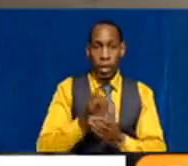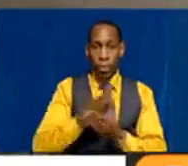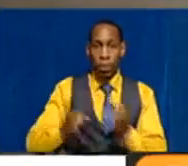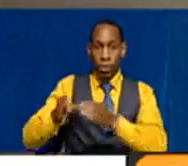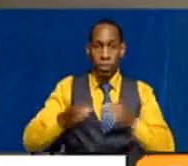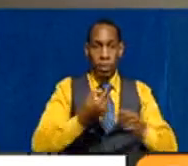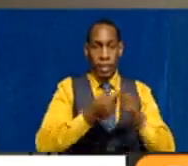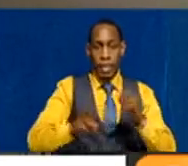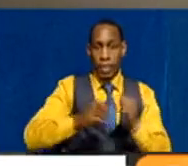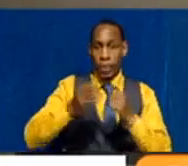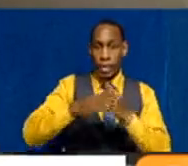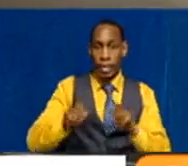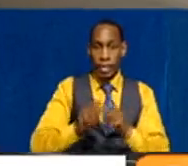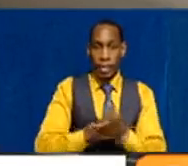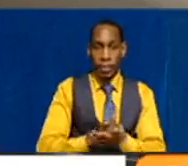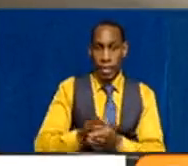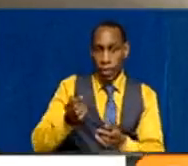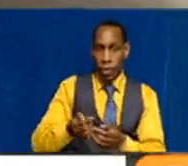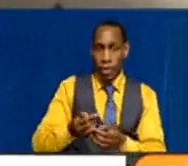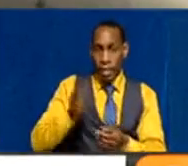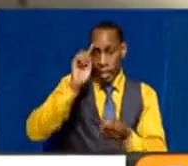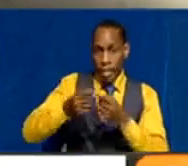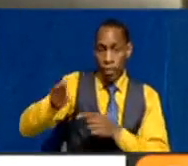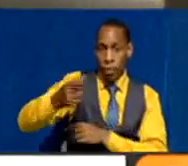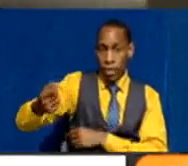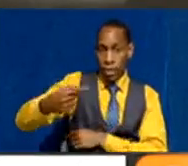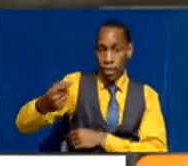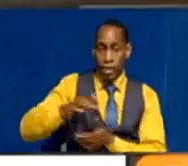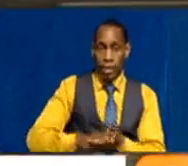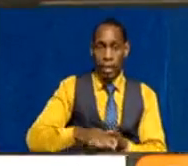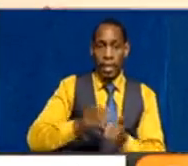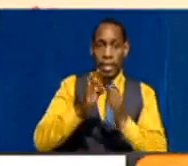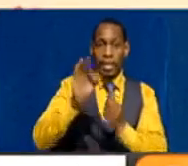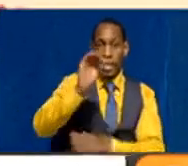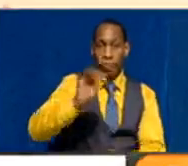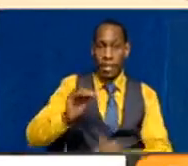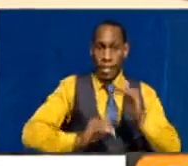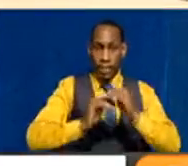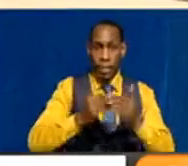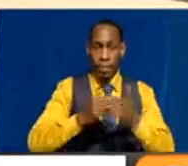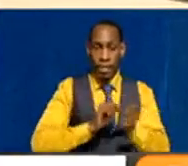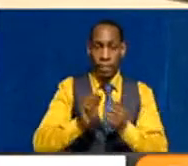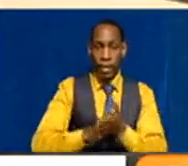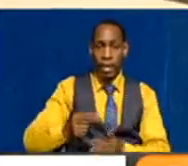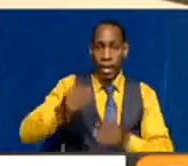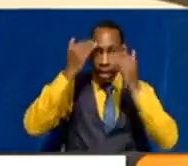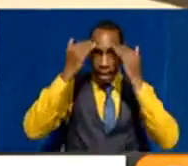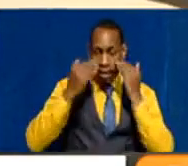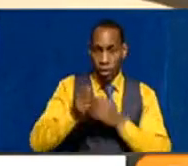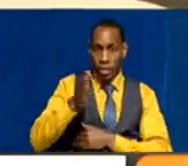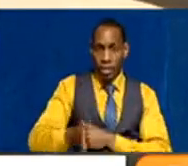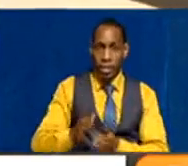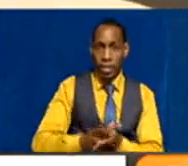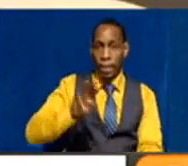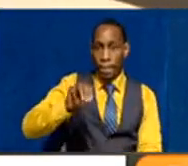in 2019, which sought to increase the workers' salaries by at least 13%. Last Friday, High Court Judge Lady Justice